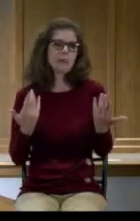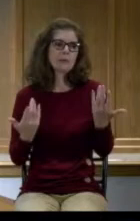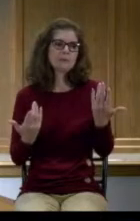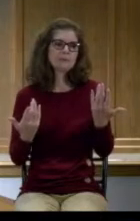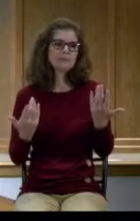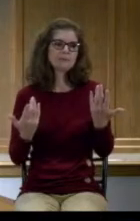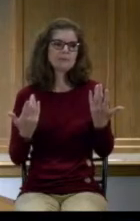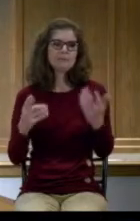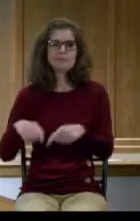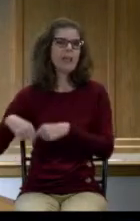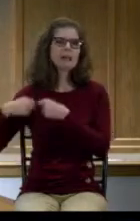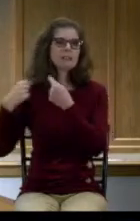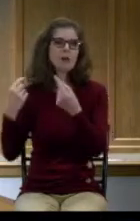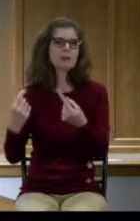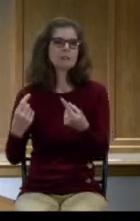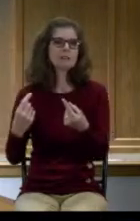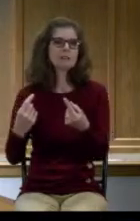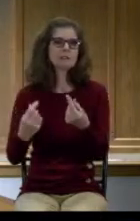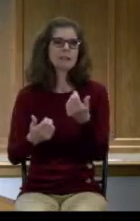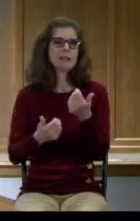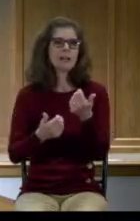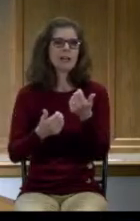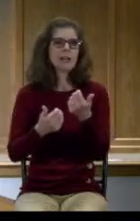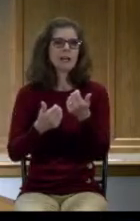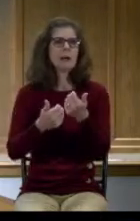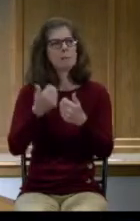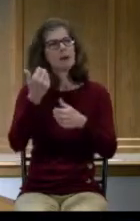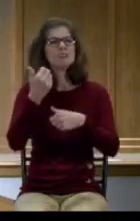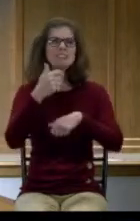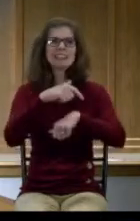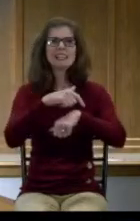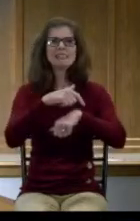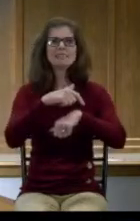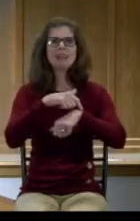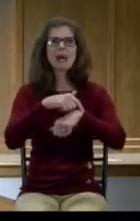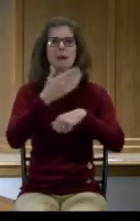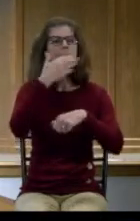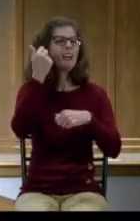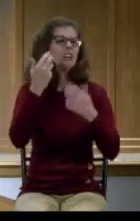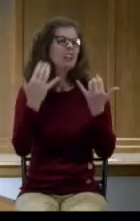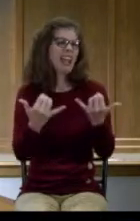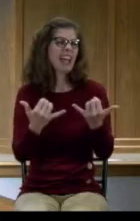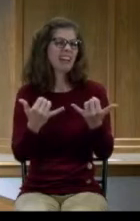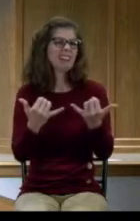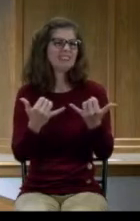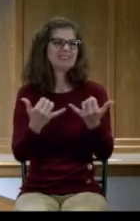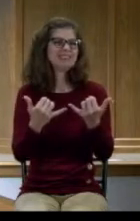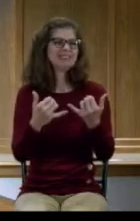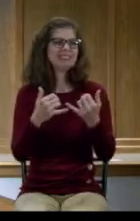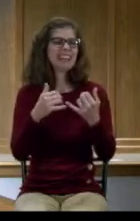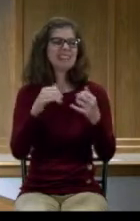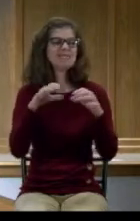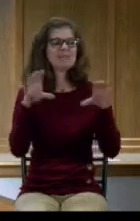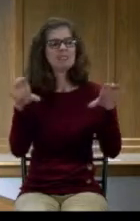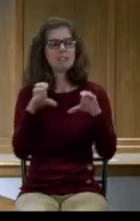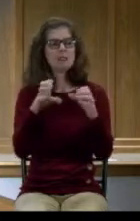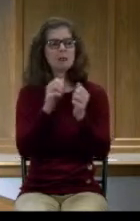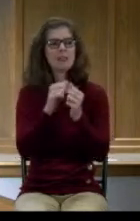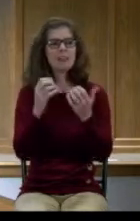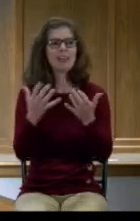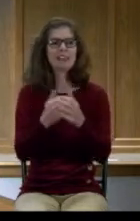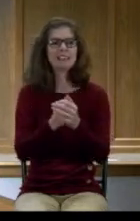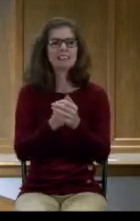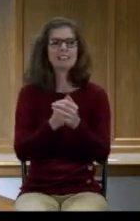and for the most part, I'm better at handling it now than I was 10 years ago, although sometimes it still gets under my skin. But when I do